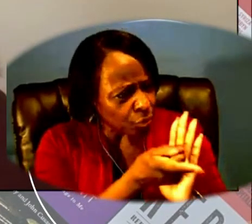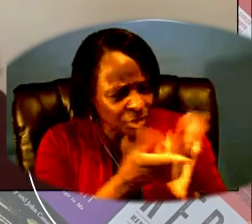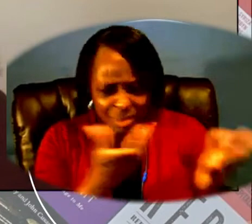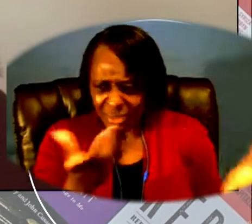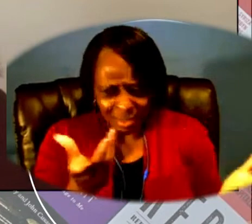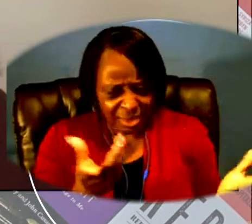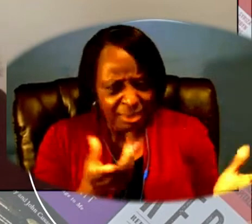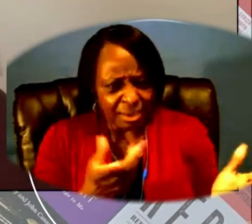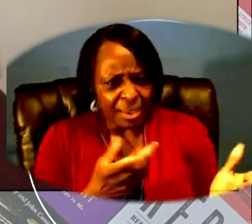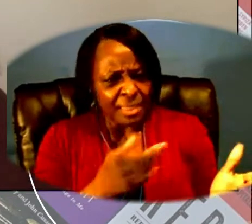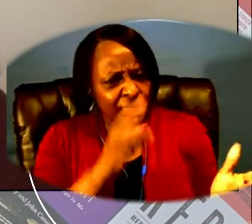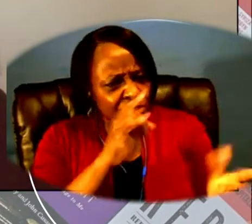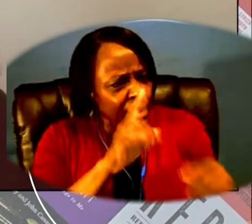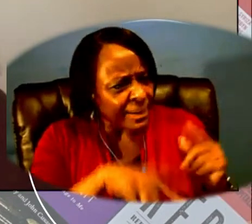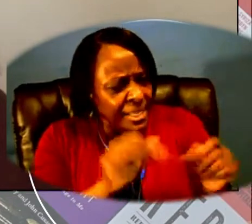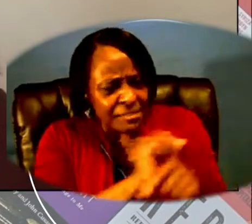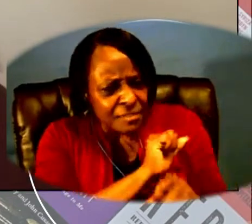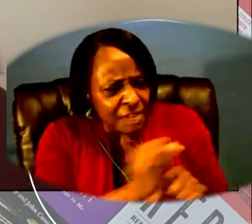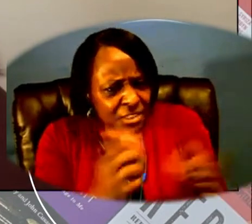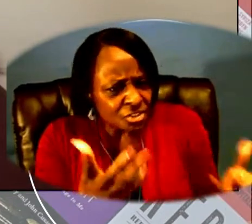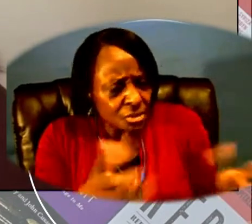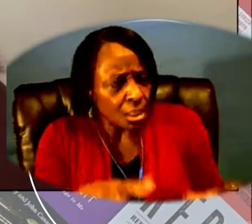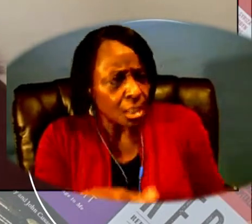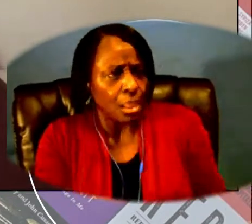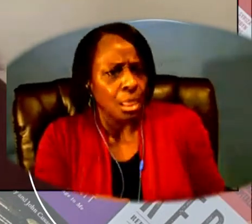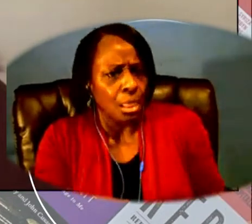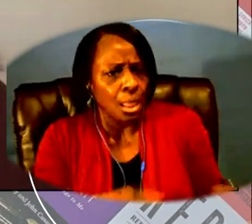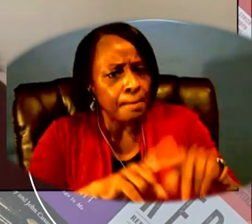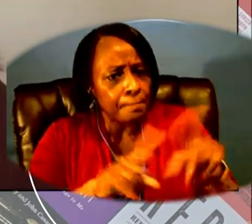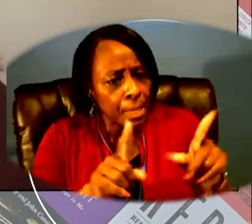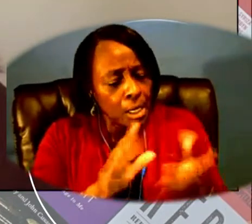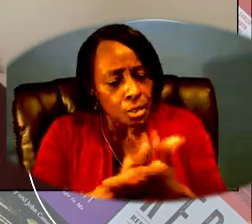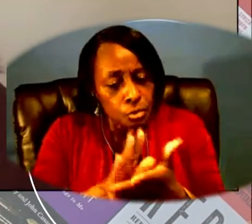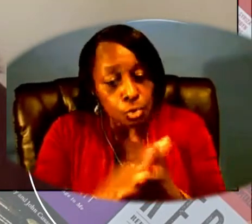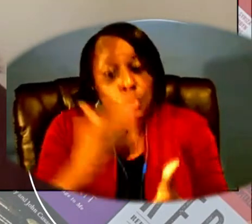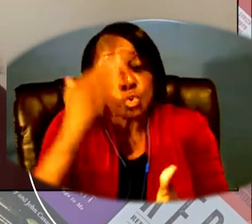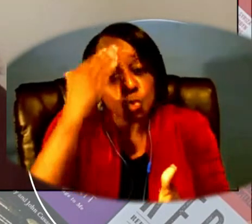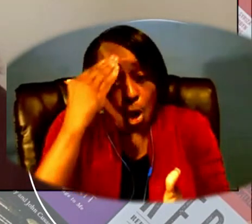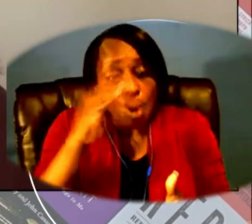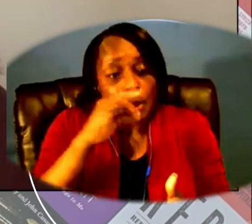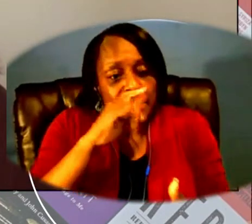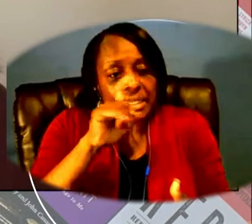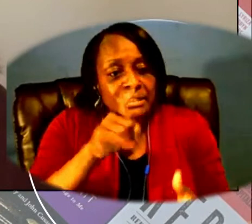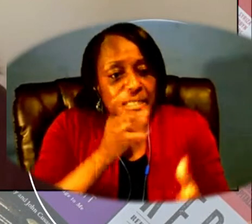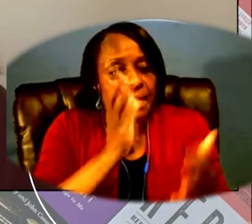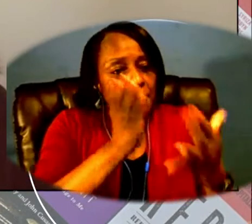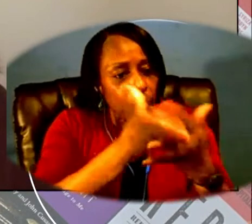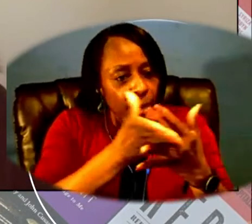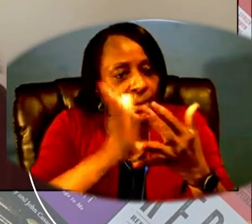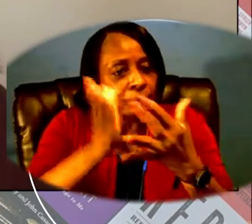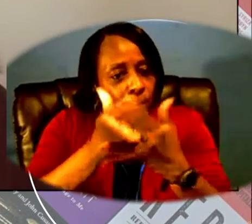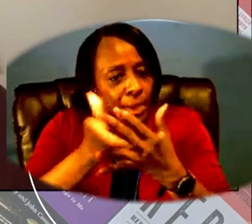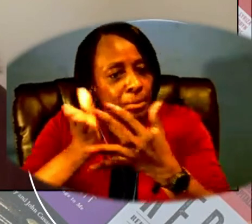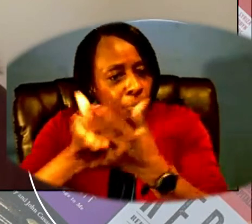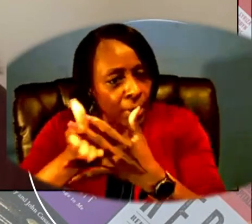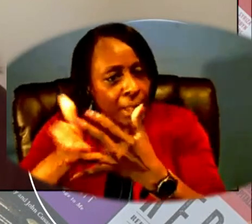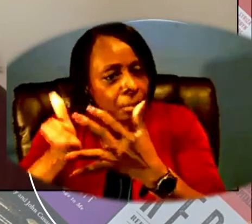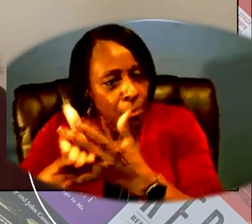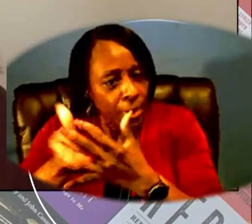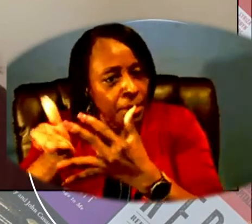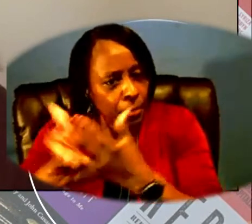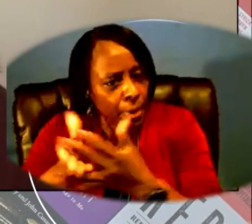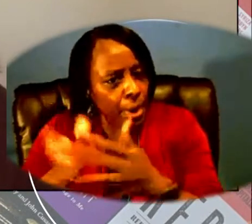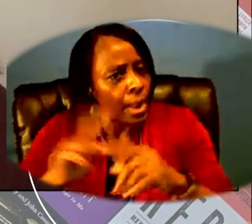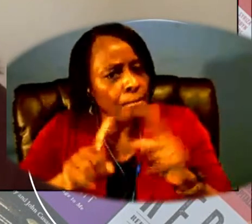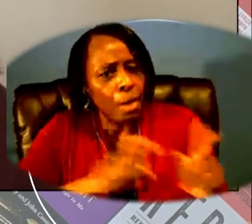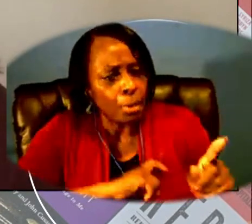conversation? I mean, even schools know that they need a break in between, and these people are in a situation